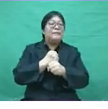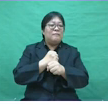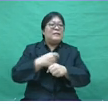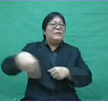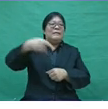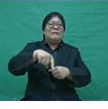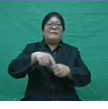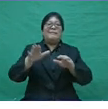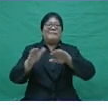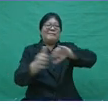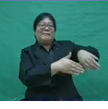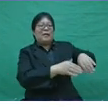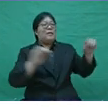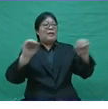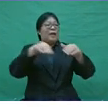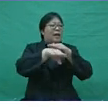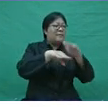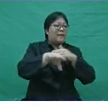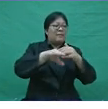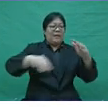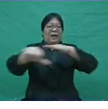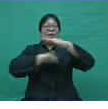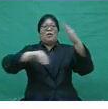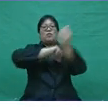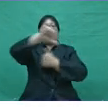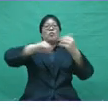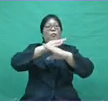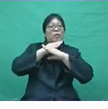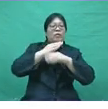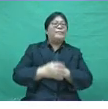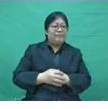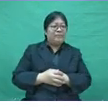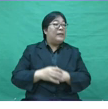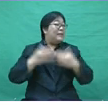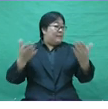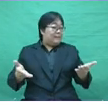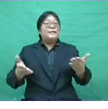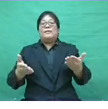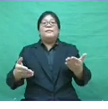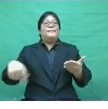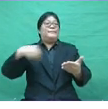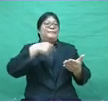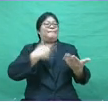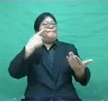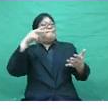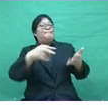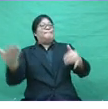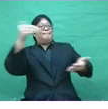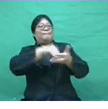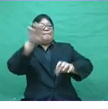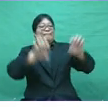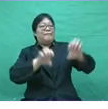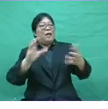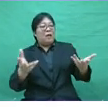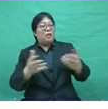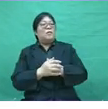deprived of access to the basic social protection. This has resulted in the evaluation of the adequacy of